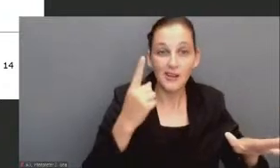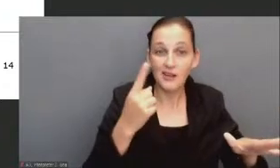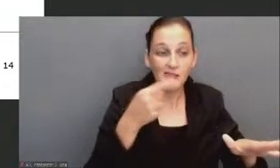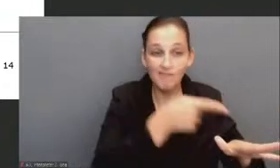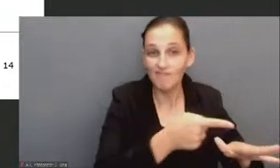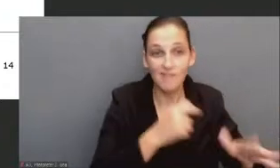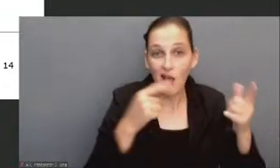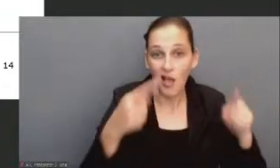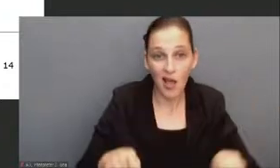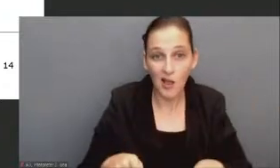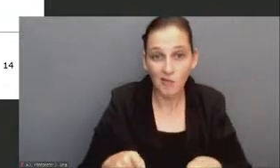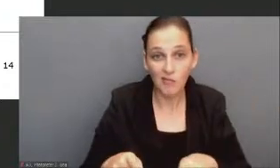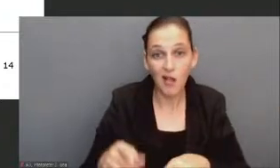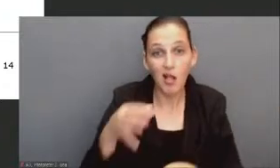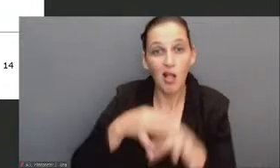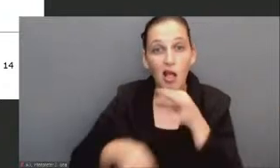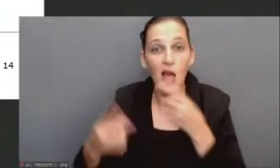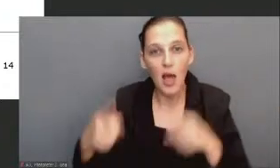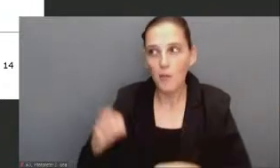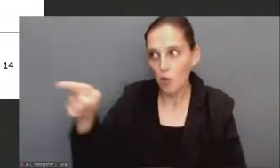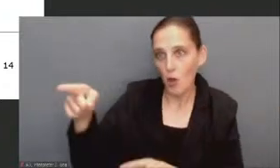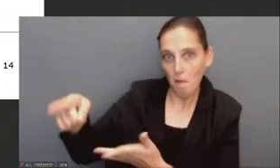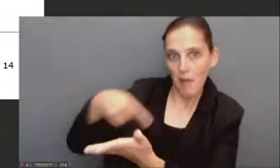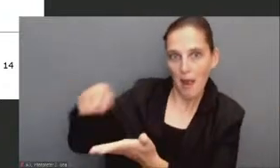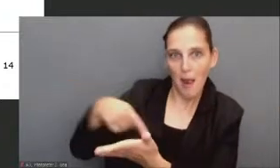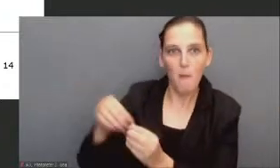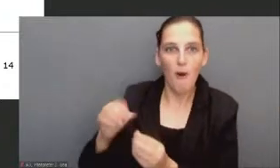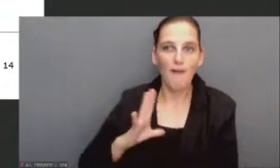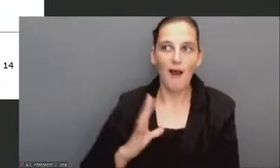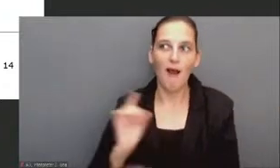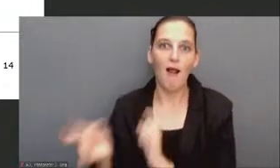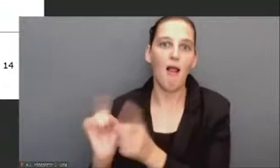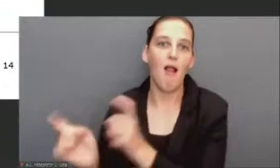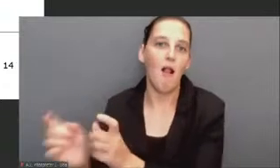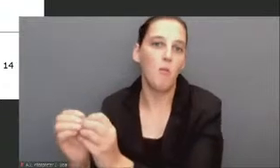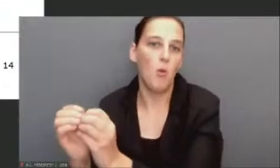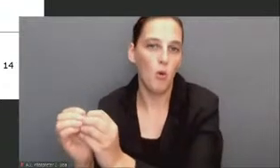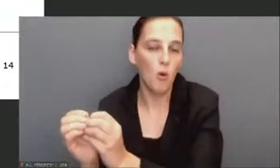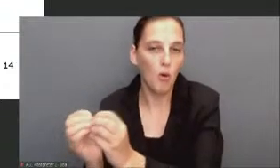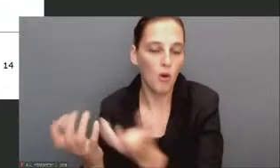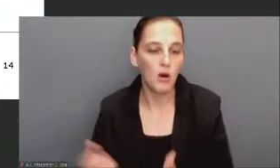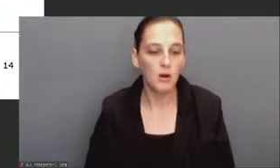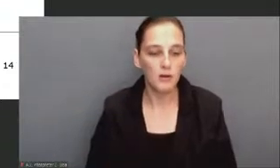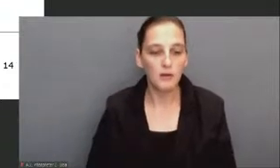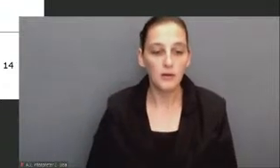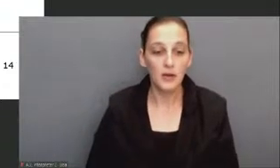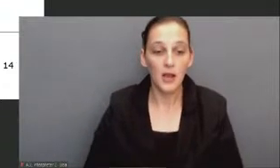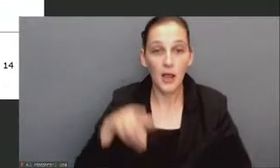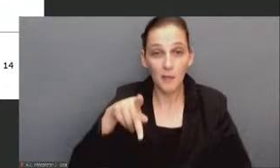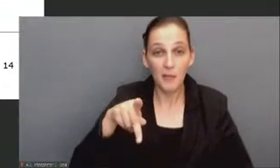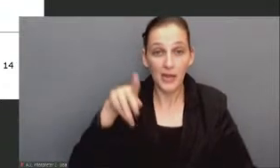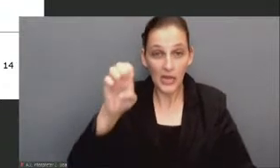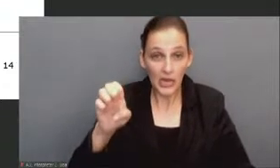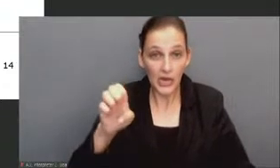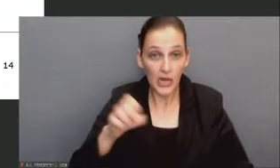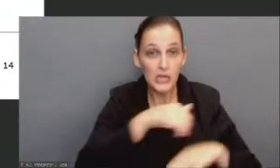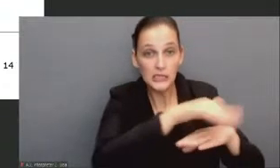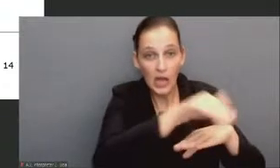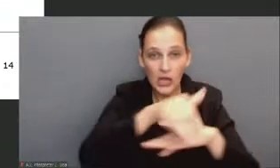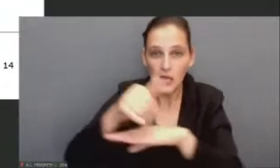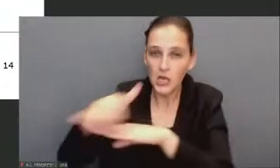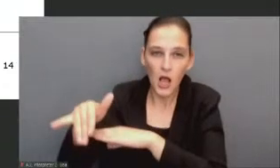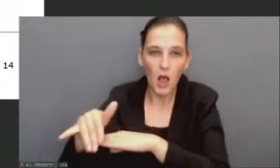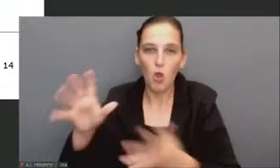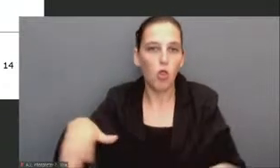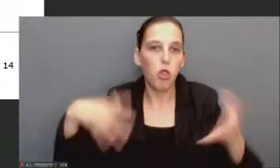those who could pay the most for it. PPE supply, production, and distribution was chaotic and needs to be